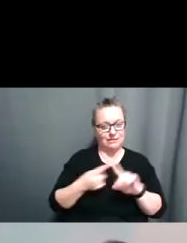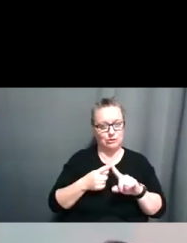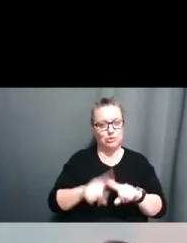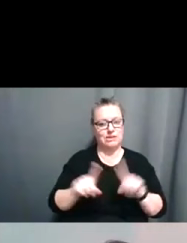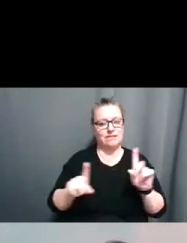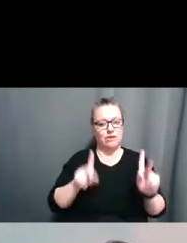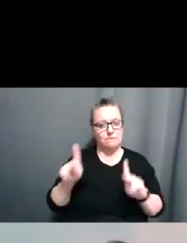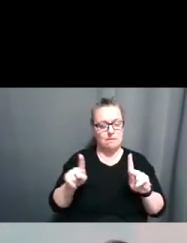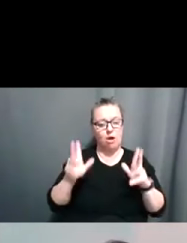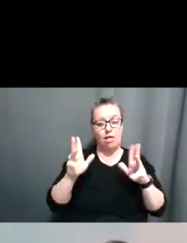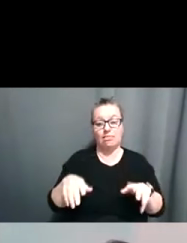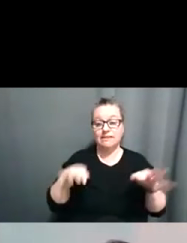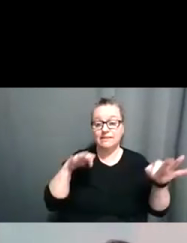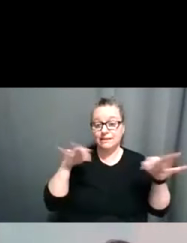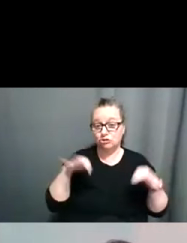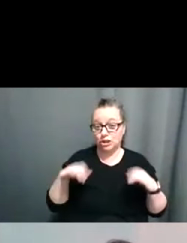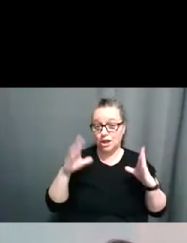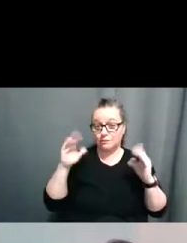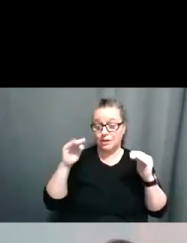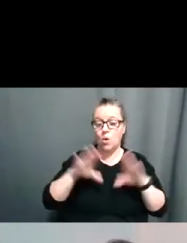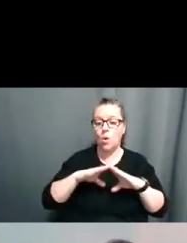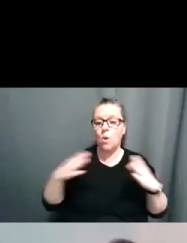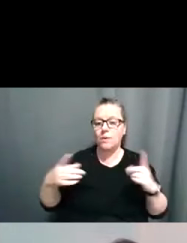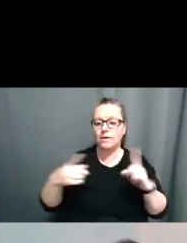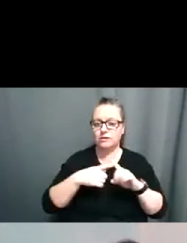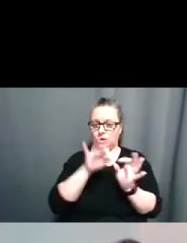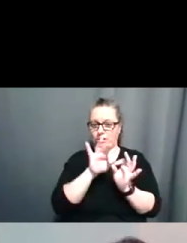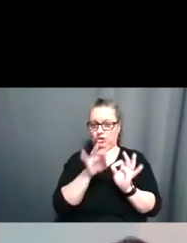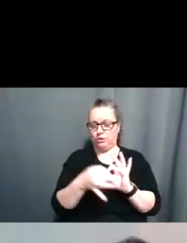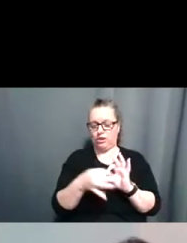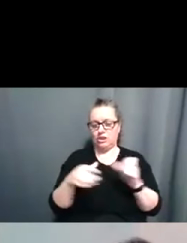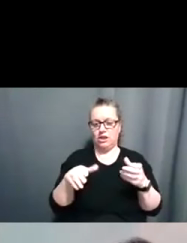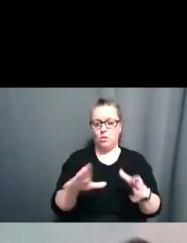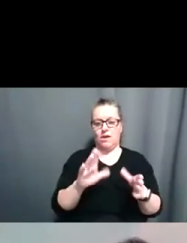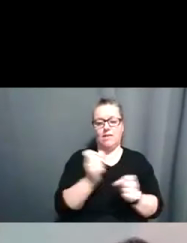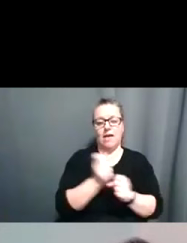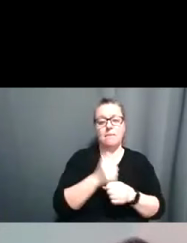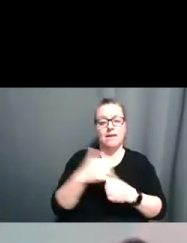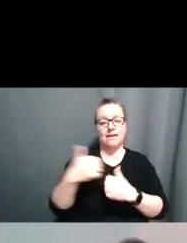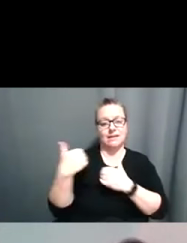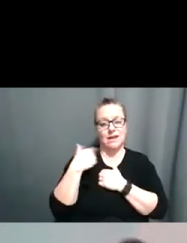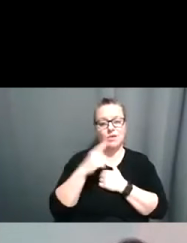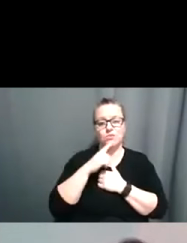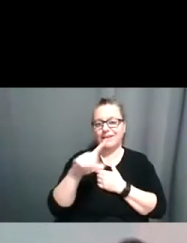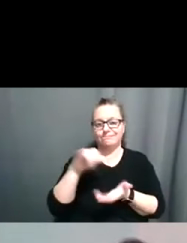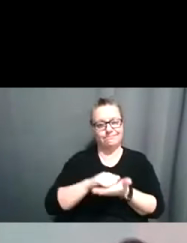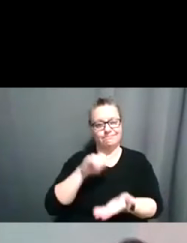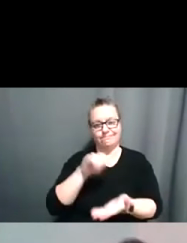leaves the instructions and expectations open to interpretation in a way that makes accountability nearly